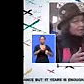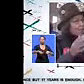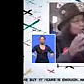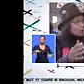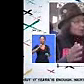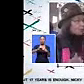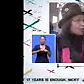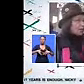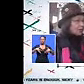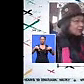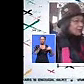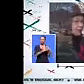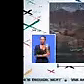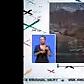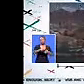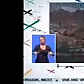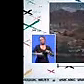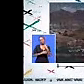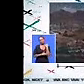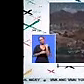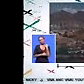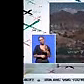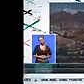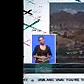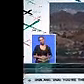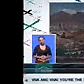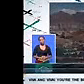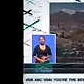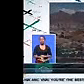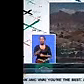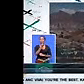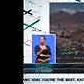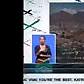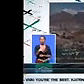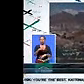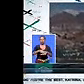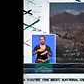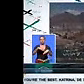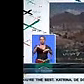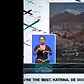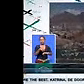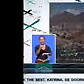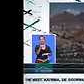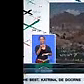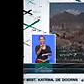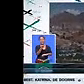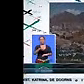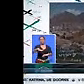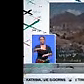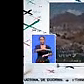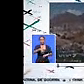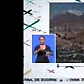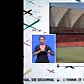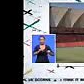a better life for all the poor people in our country. Meanwhile, Ehrenreich continues his scrap with the DA-led city over the Cape